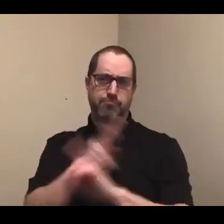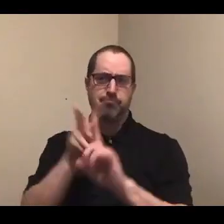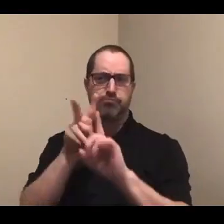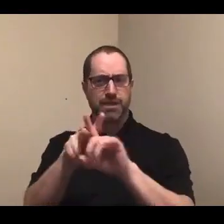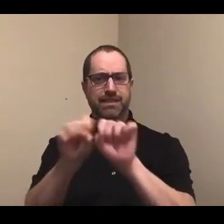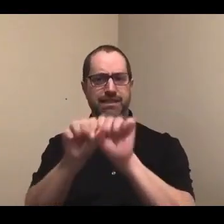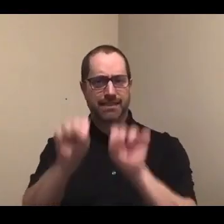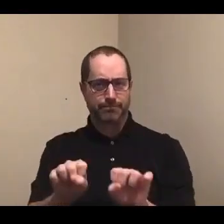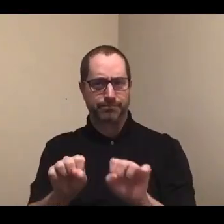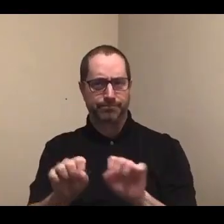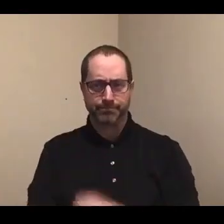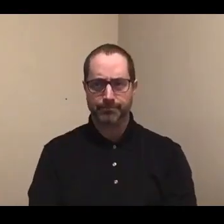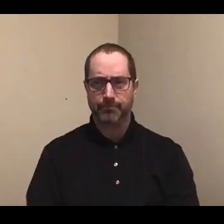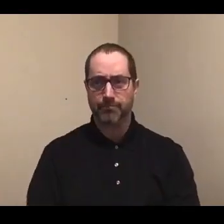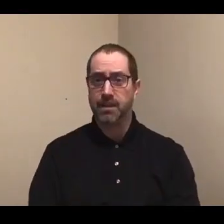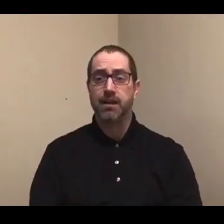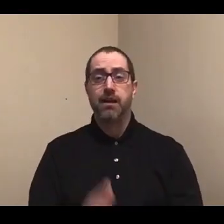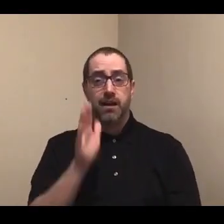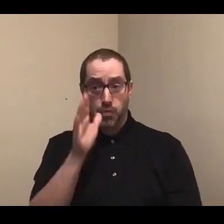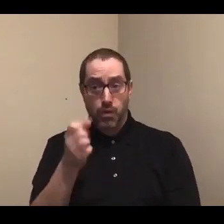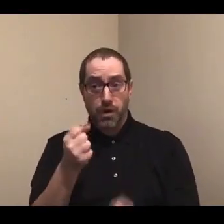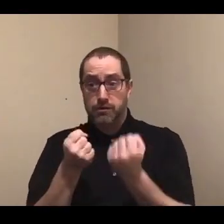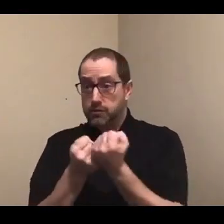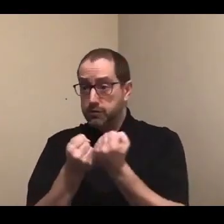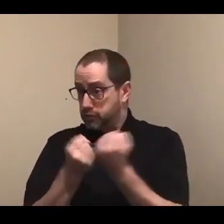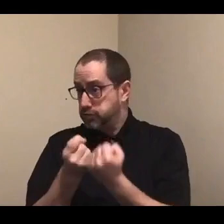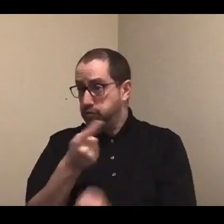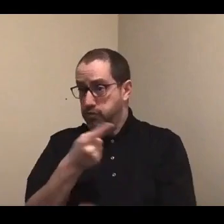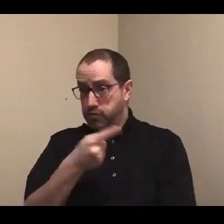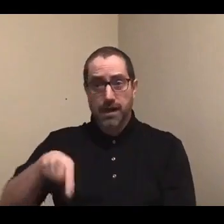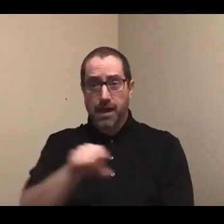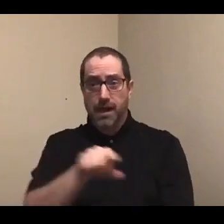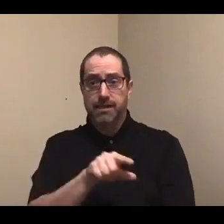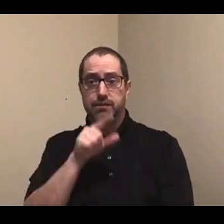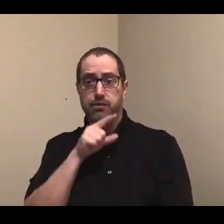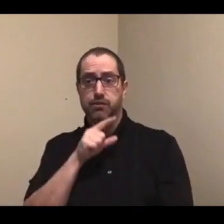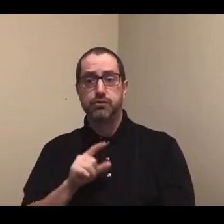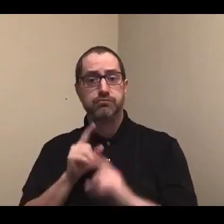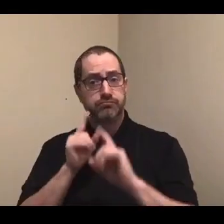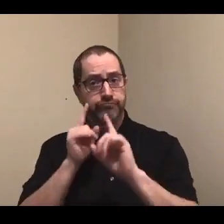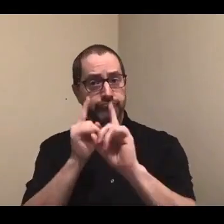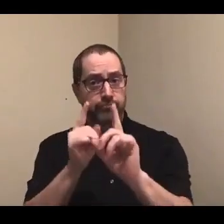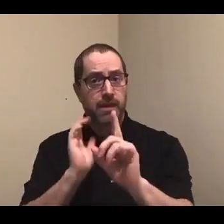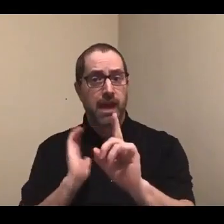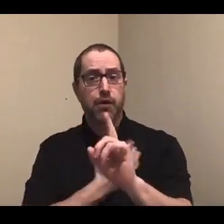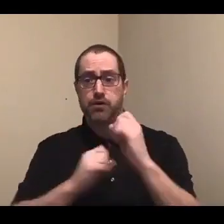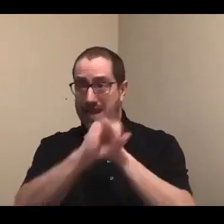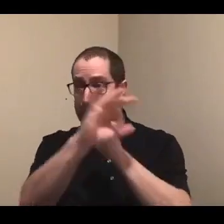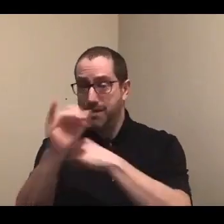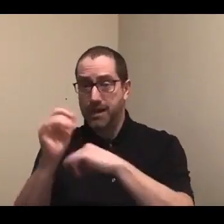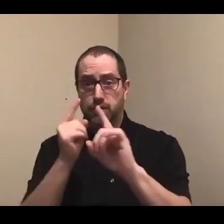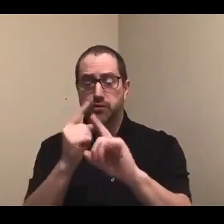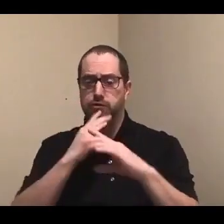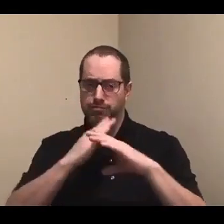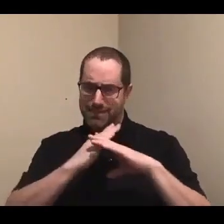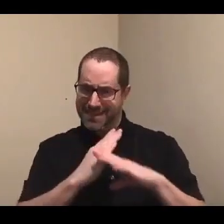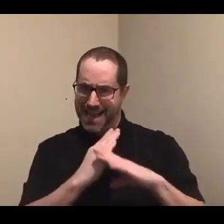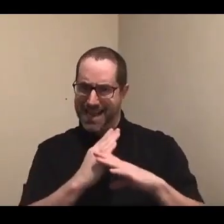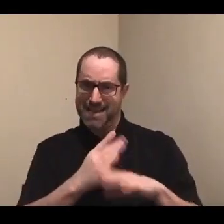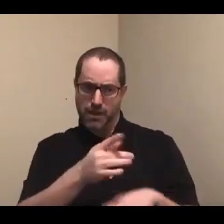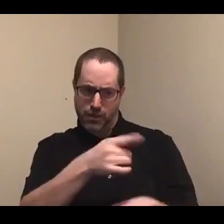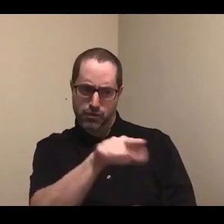The booking system will support us in achieving our campaign goals, which include protecting those most vulnerable, minimizing